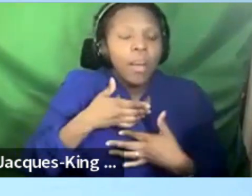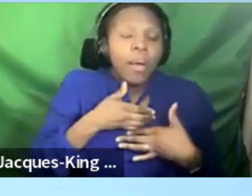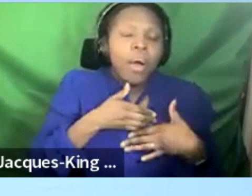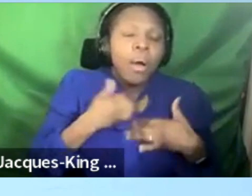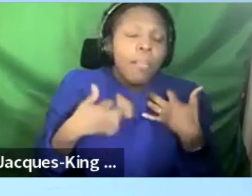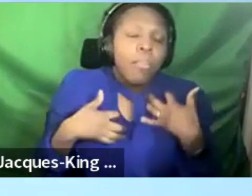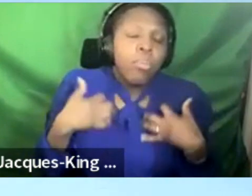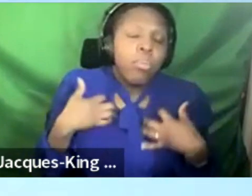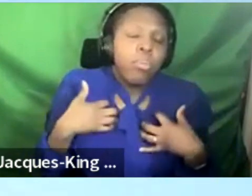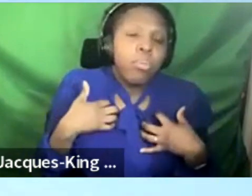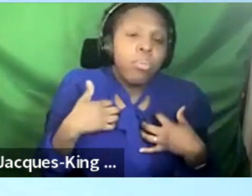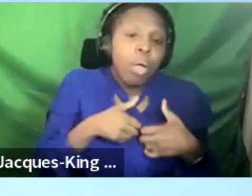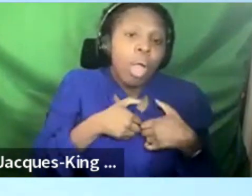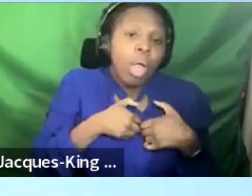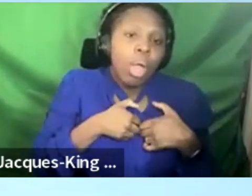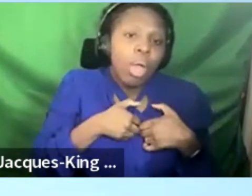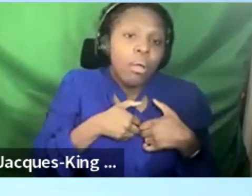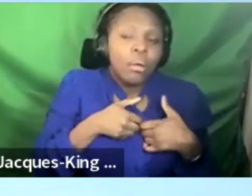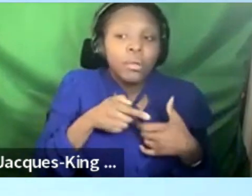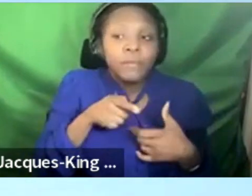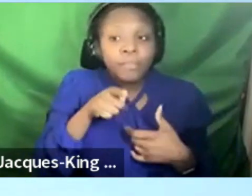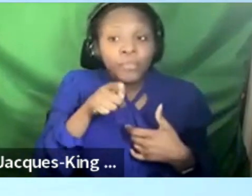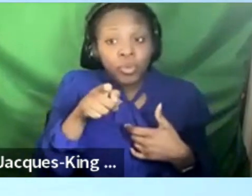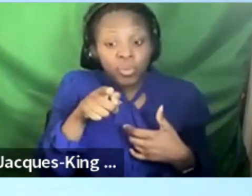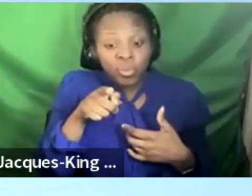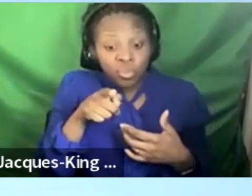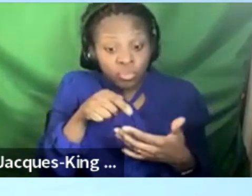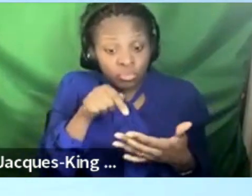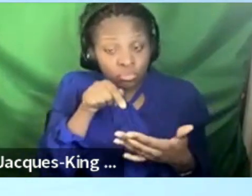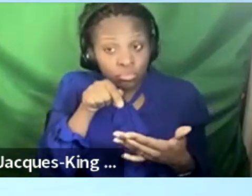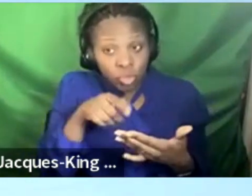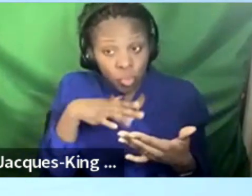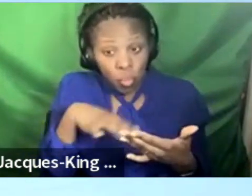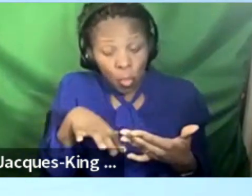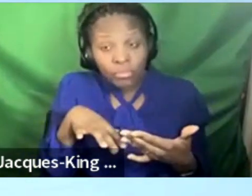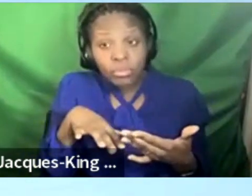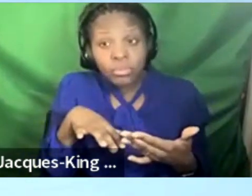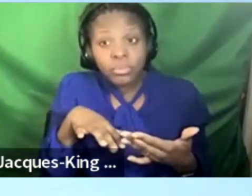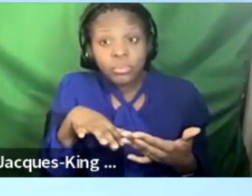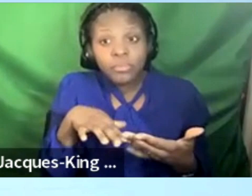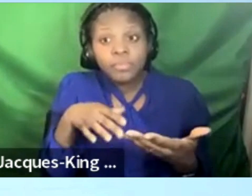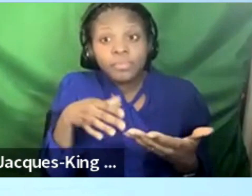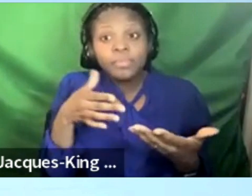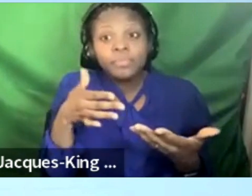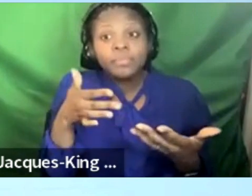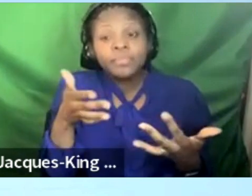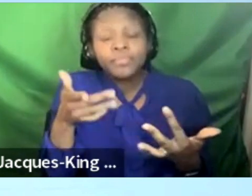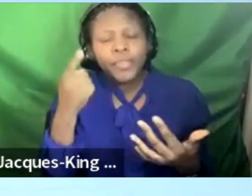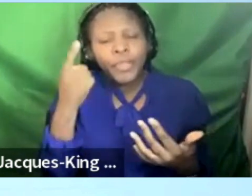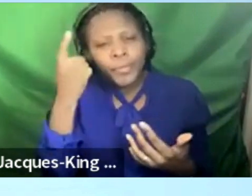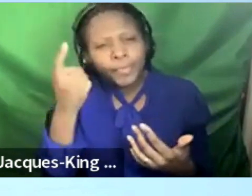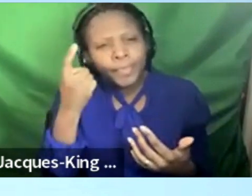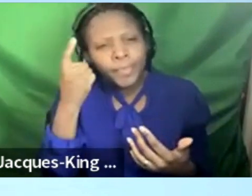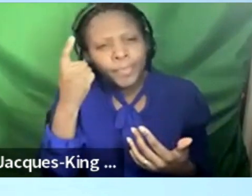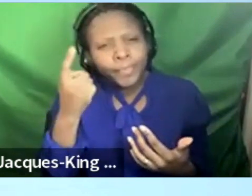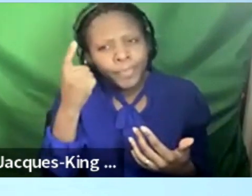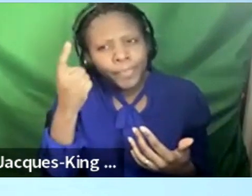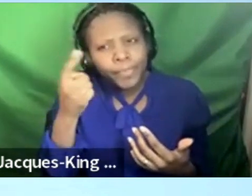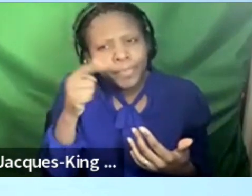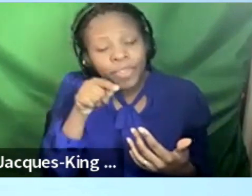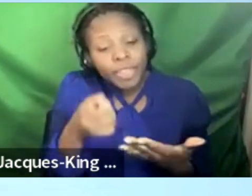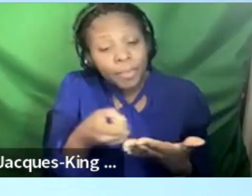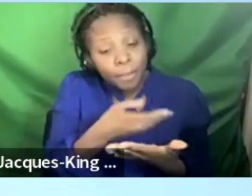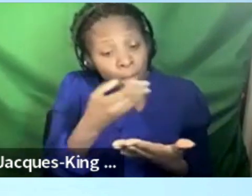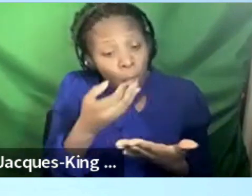woman's gentle heart, but not acquainted with shifting change as is false women's fashion. And like, oh, we're into the misogyny